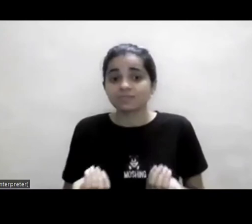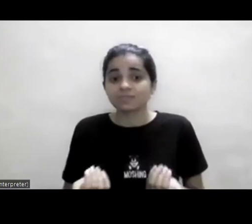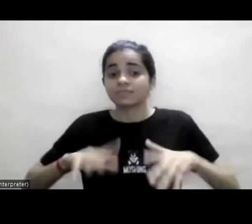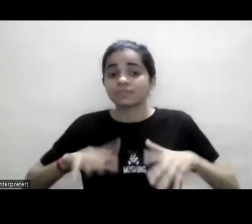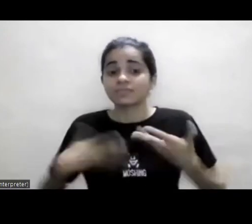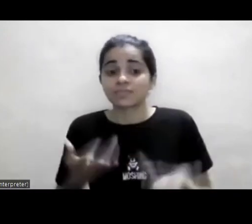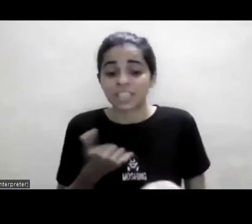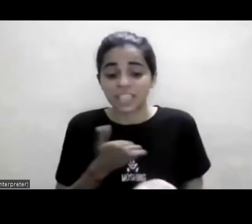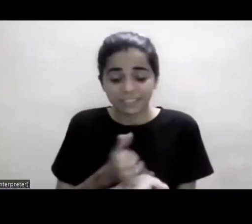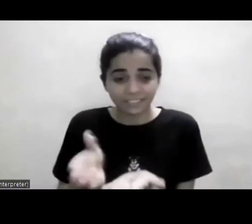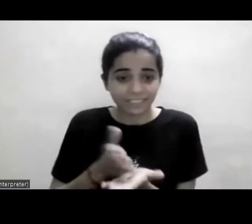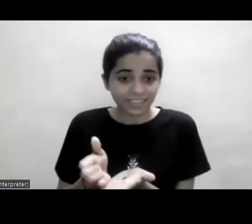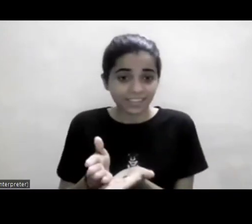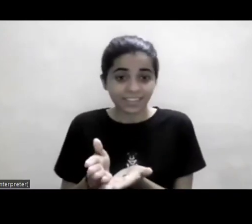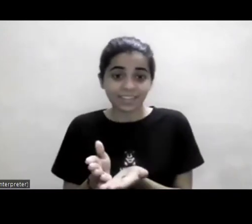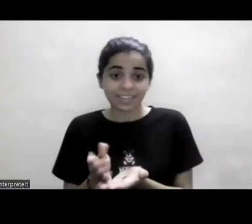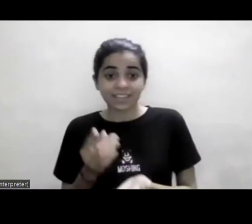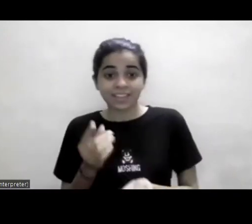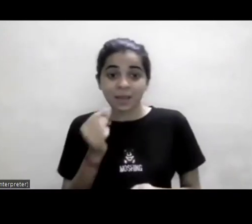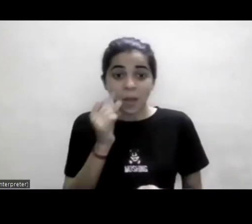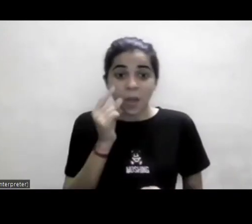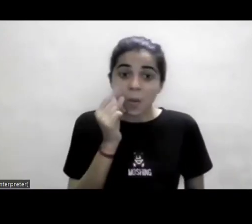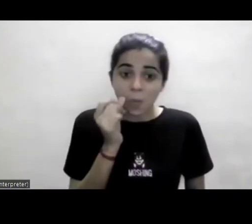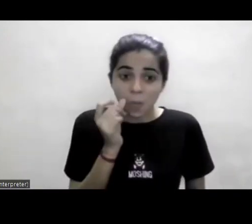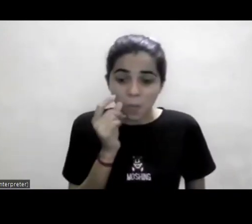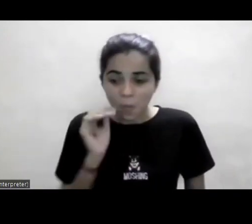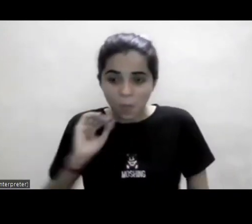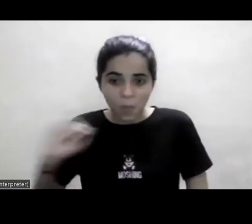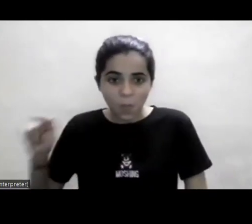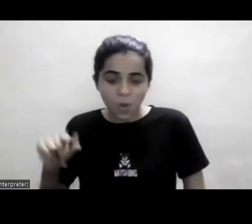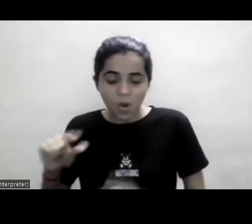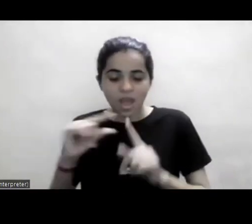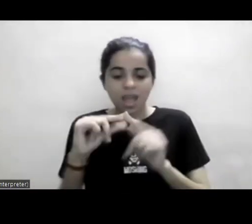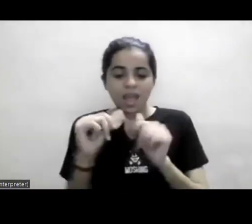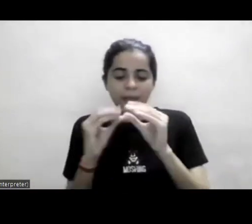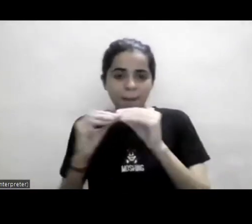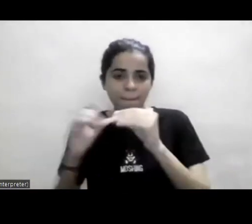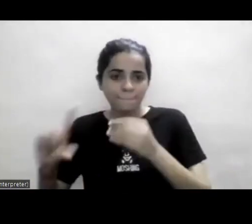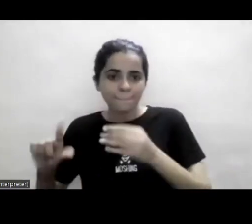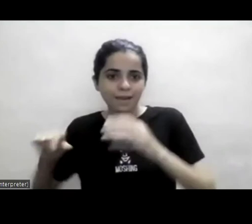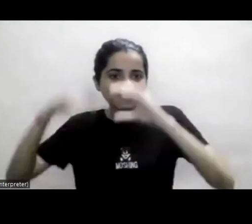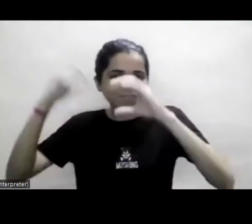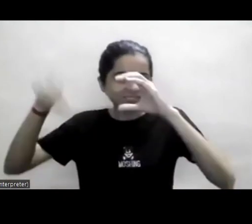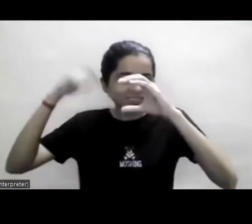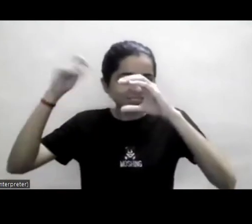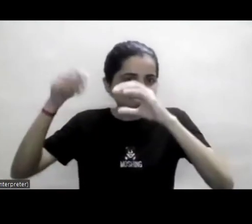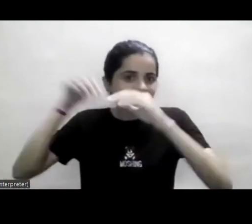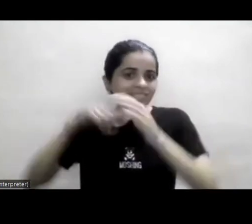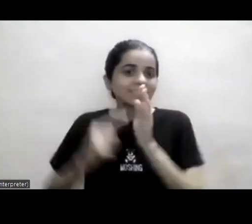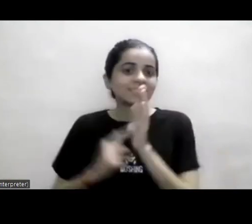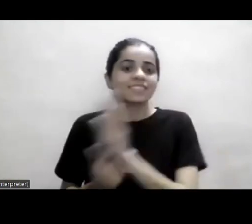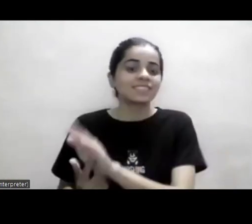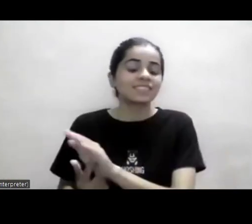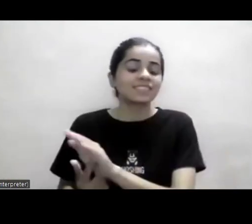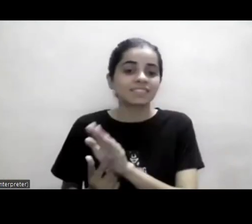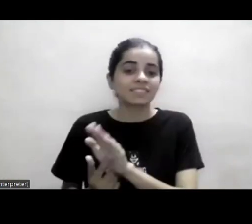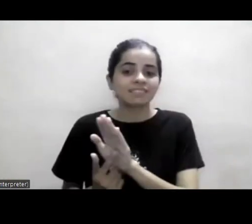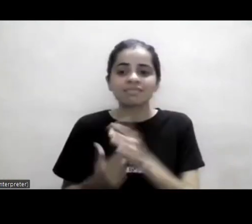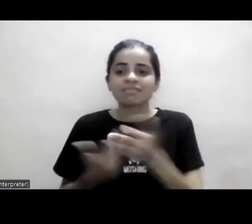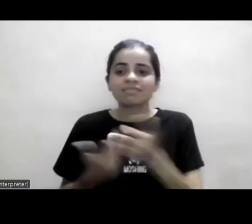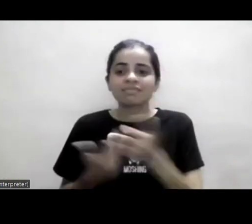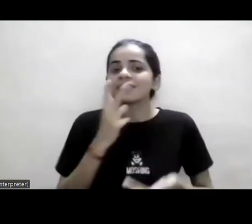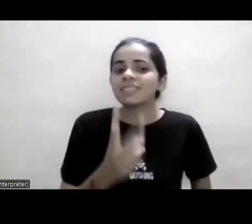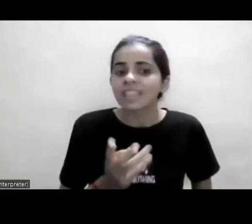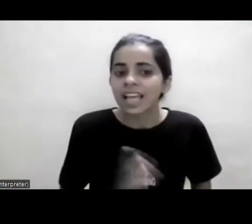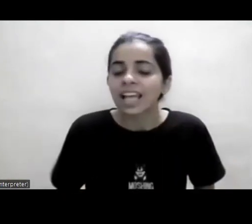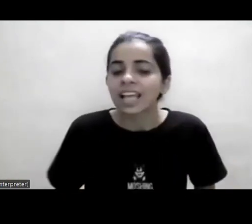way, you would see an autistic brain being represented in the films would not, maybe take into consideration these